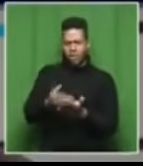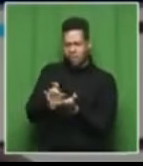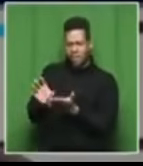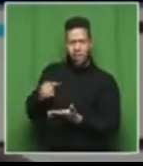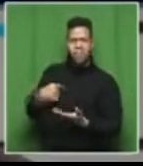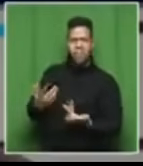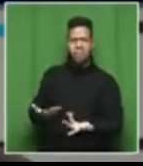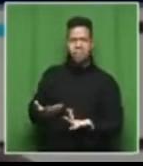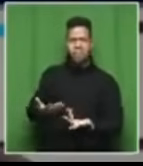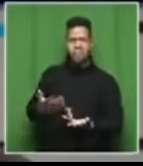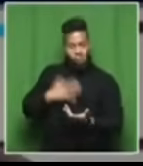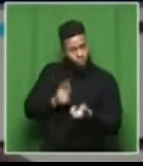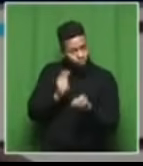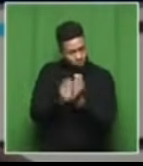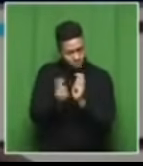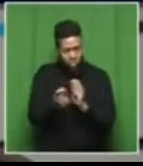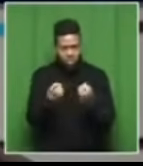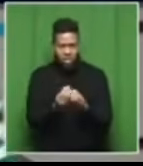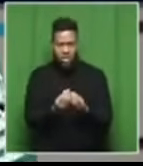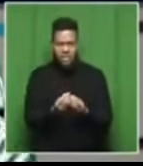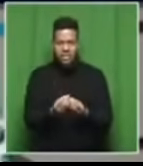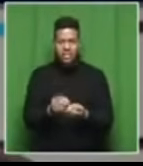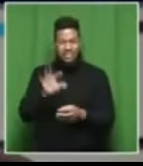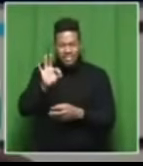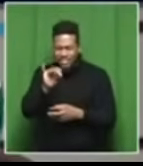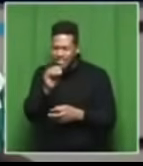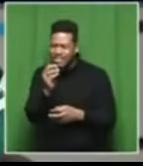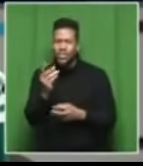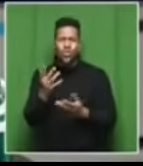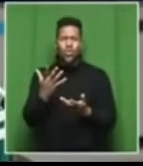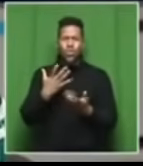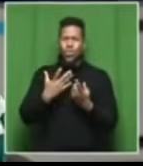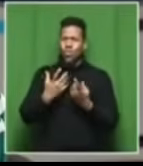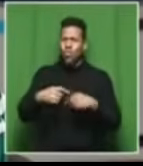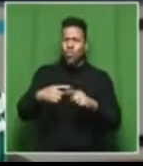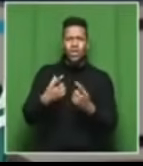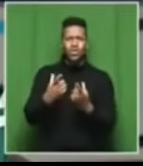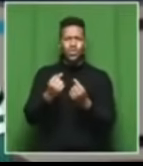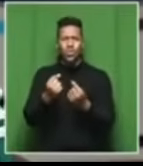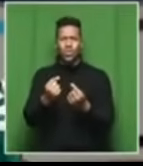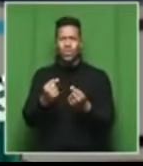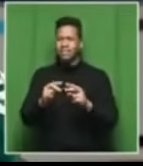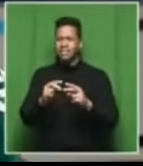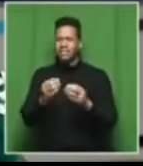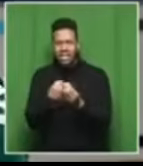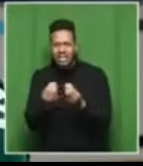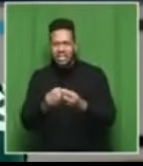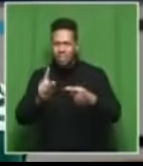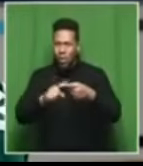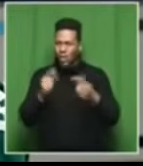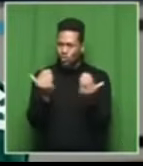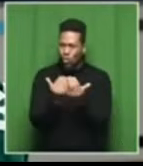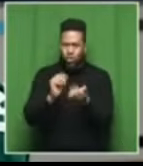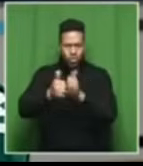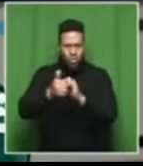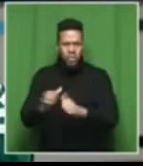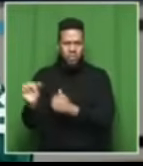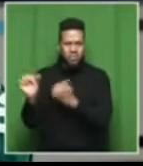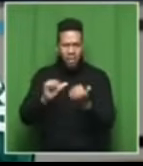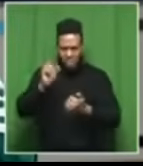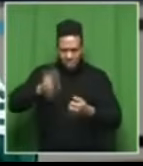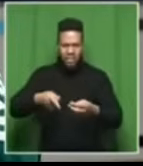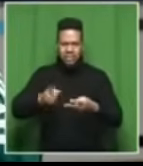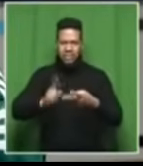change stuff? Every day we are now putting stuff in place. School sport must come back. Black schools